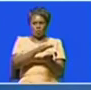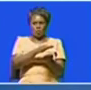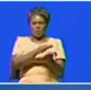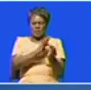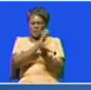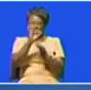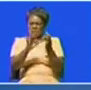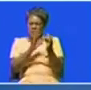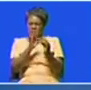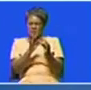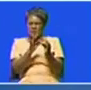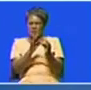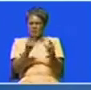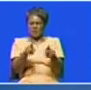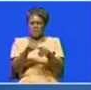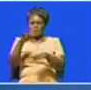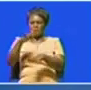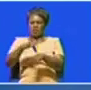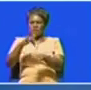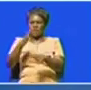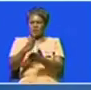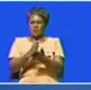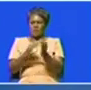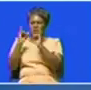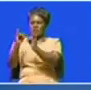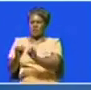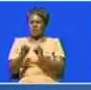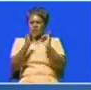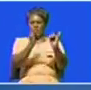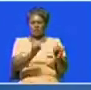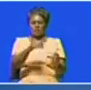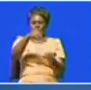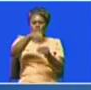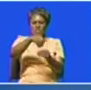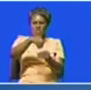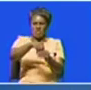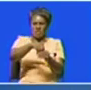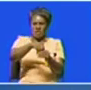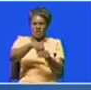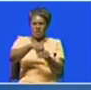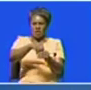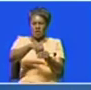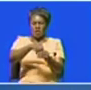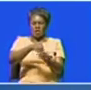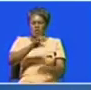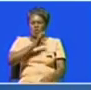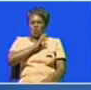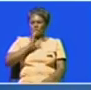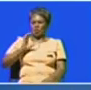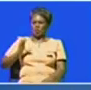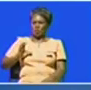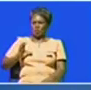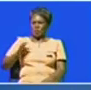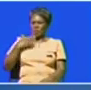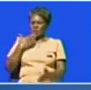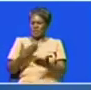more specific about it? Because it's also touching on certain individuals within, you know, the electoral management body. Thank